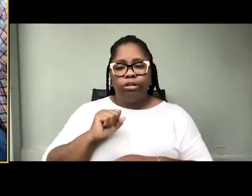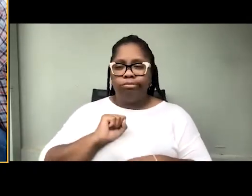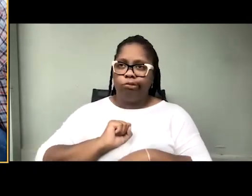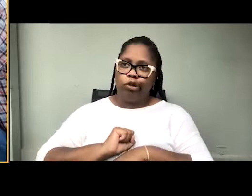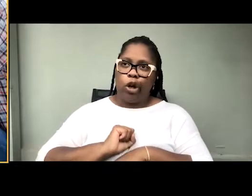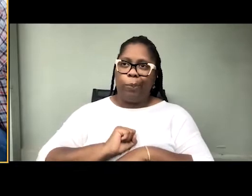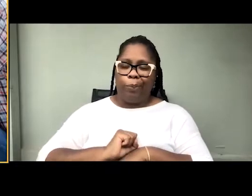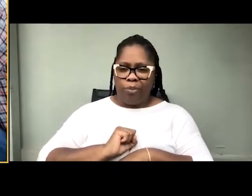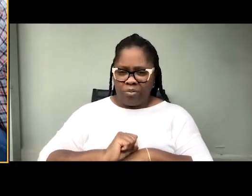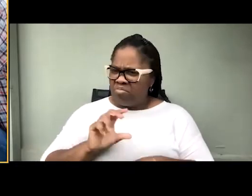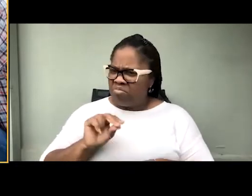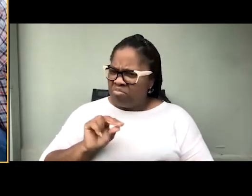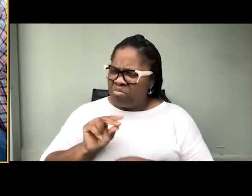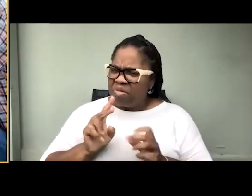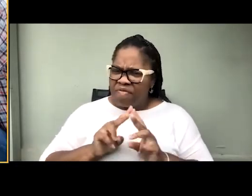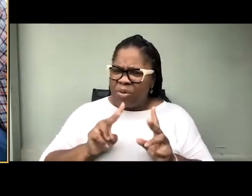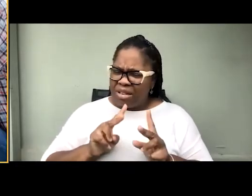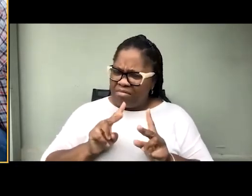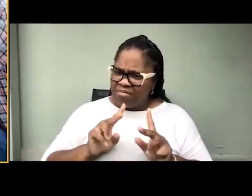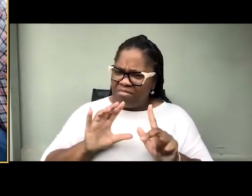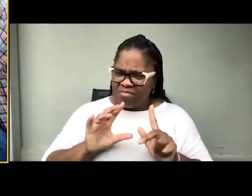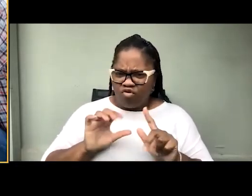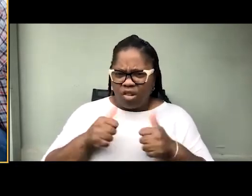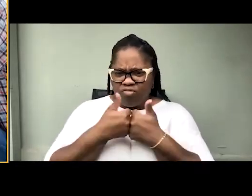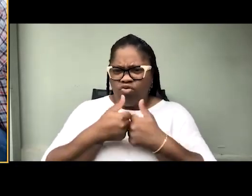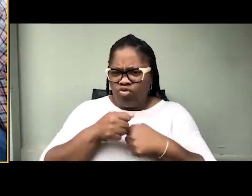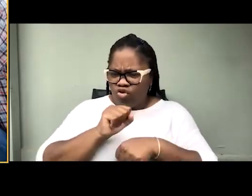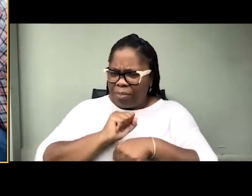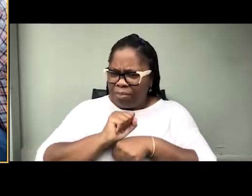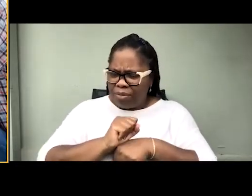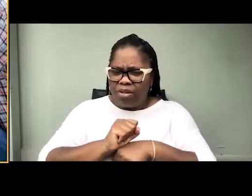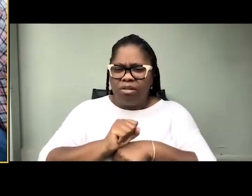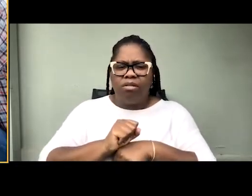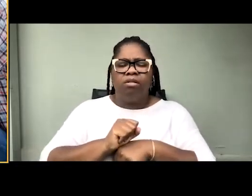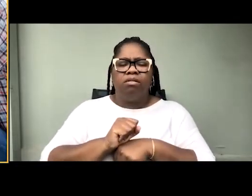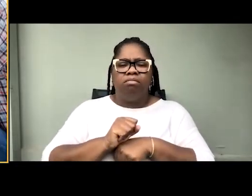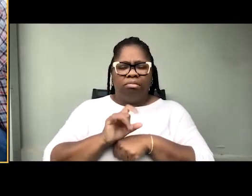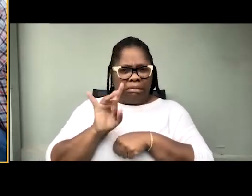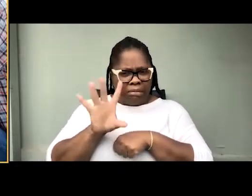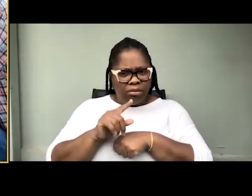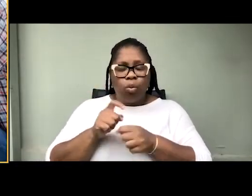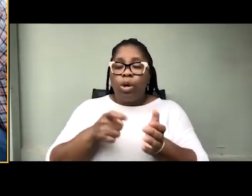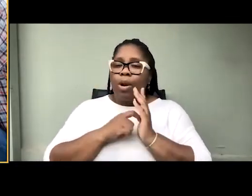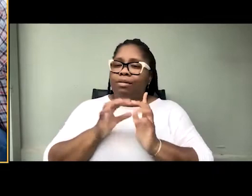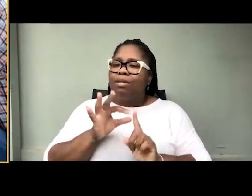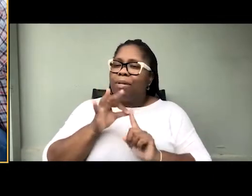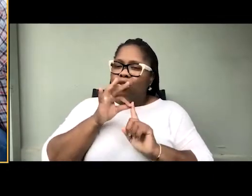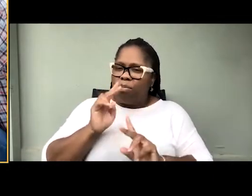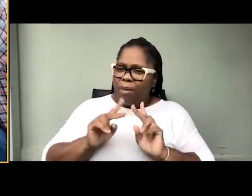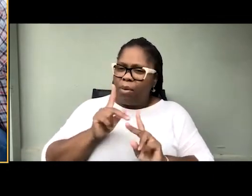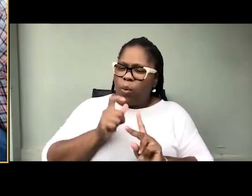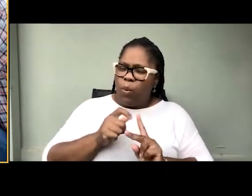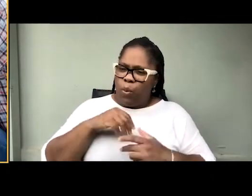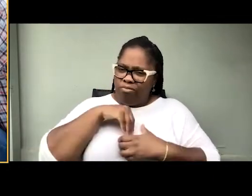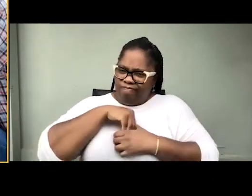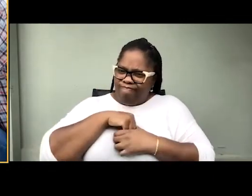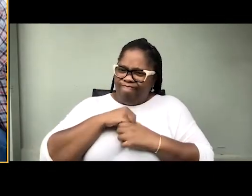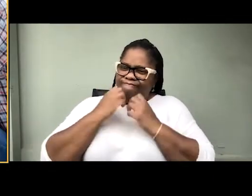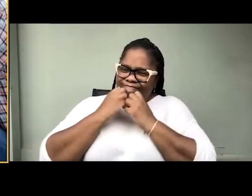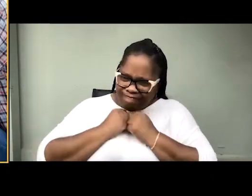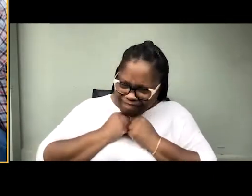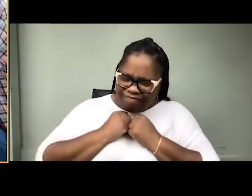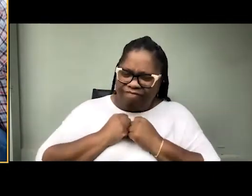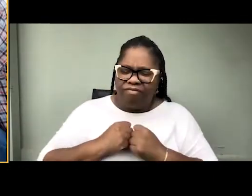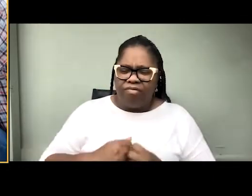these are very difficult jobs and really require special people who are very caring and